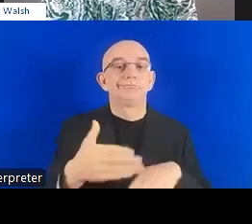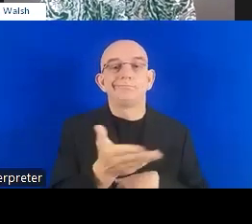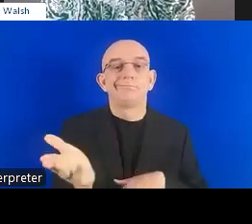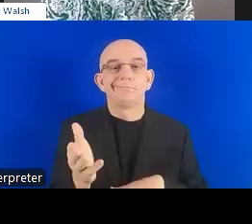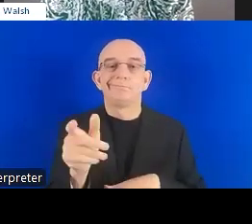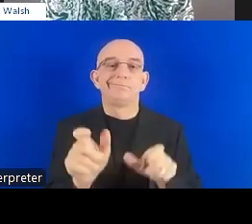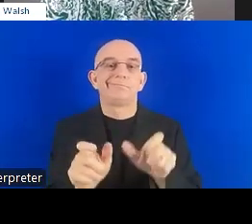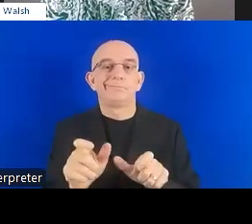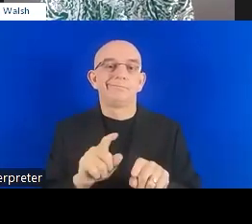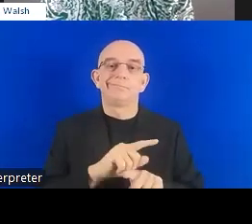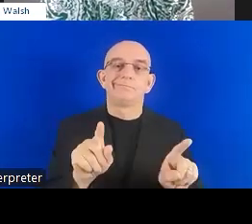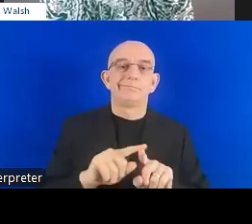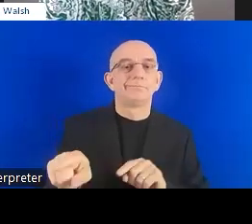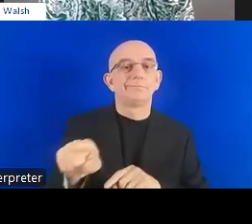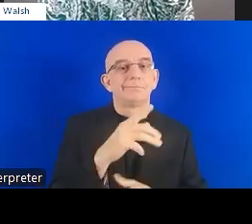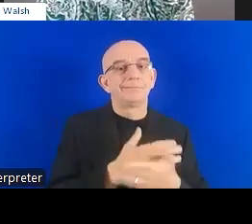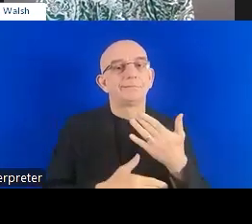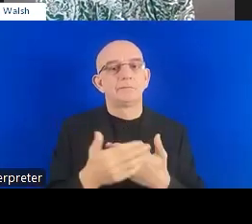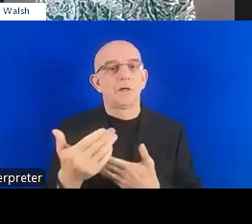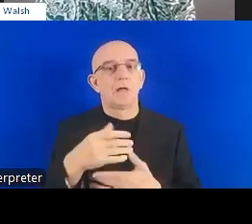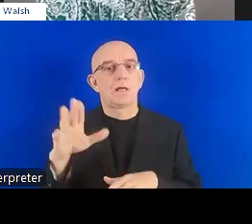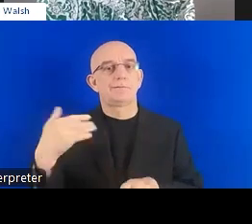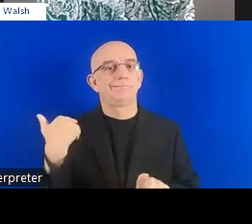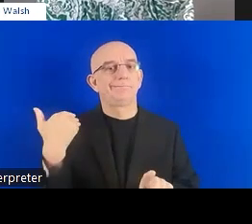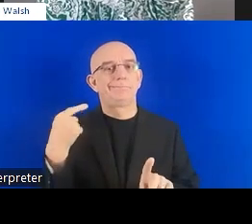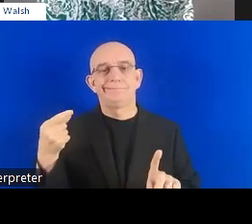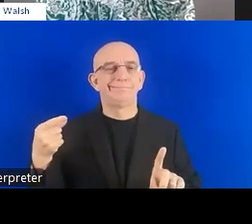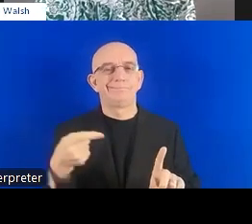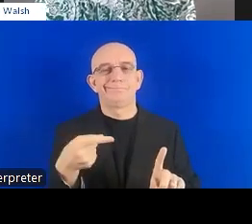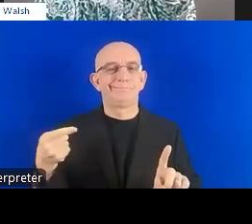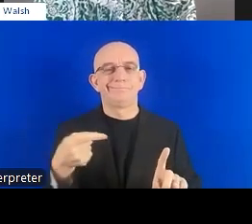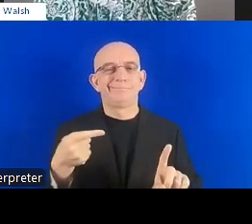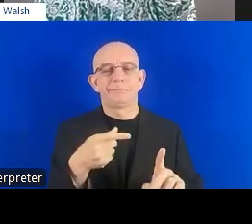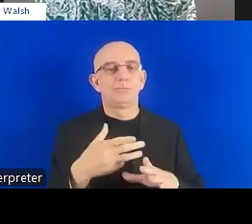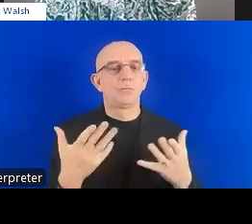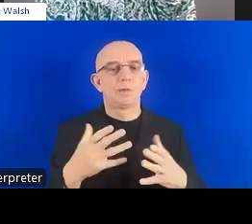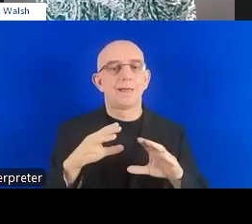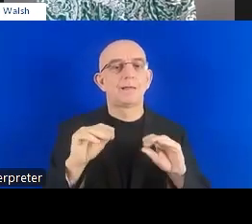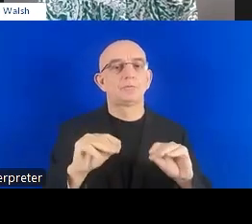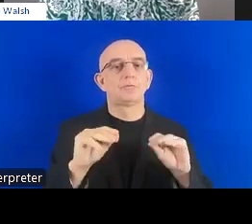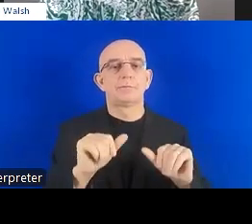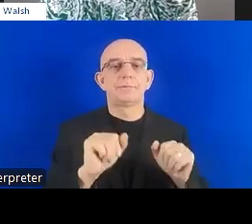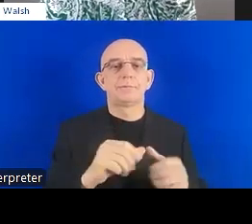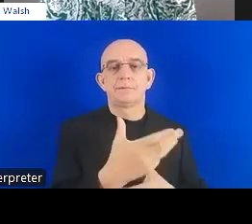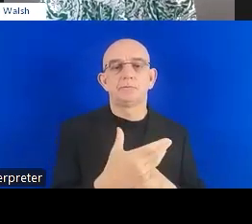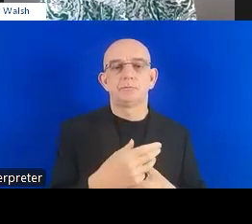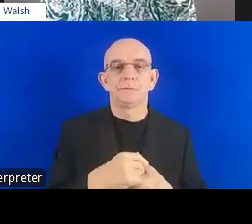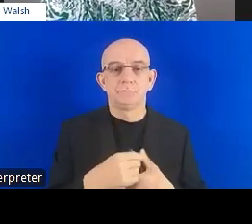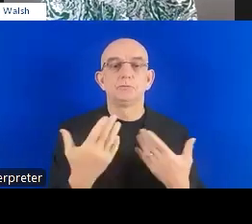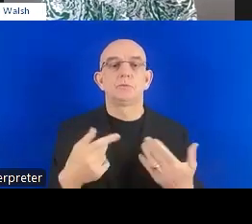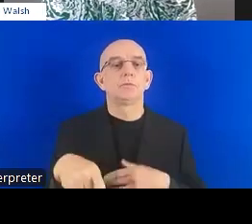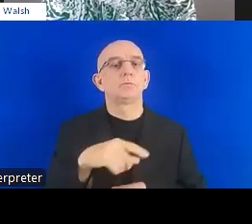to 2025, we ran 8 inclusive education projects in 5 countries: